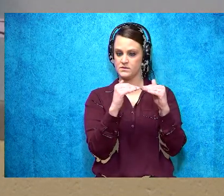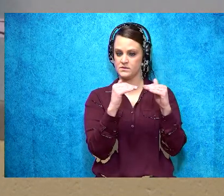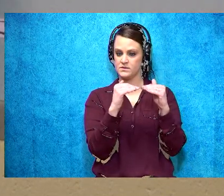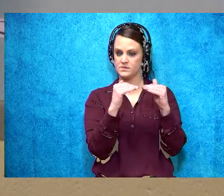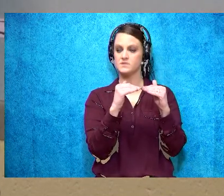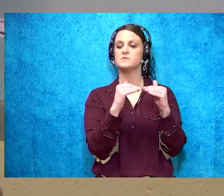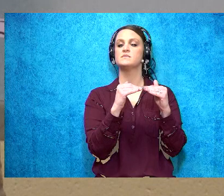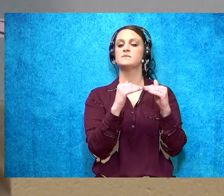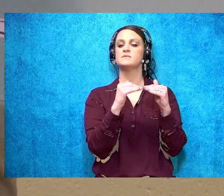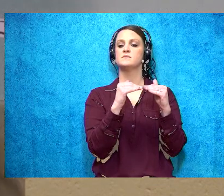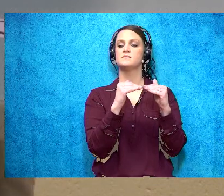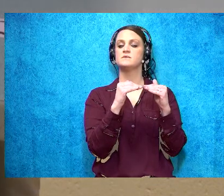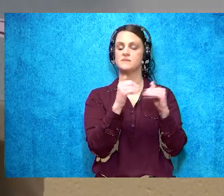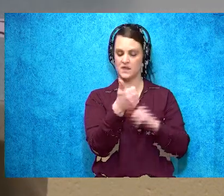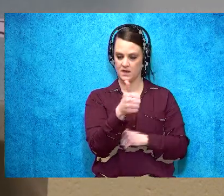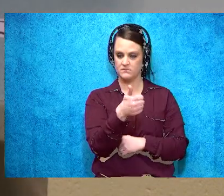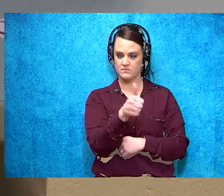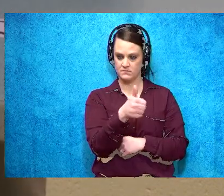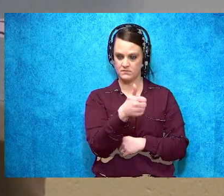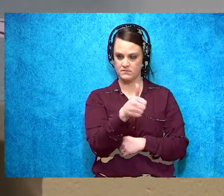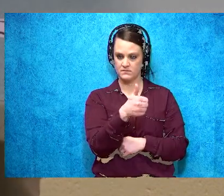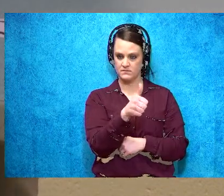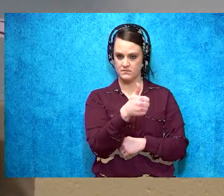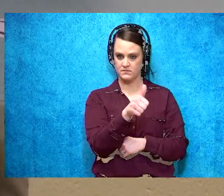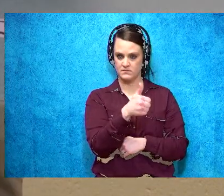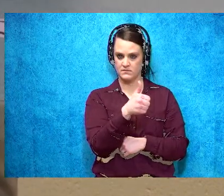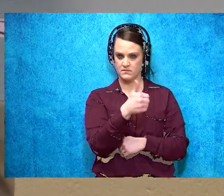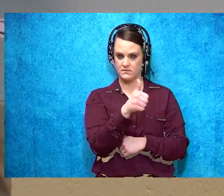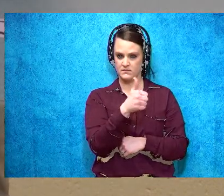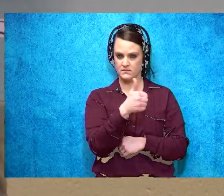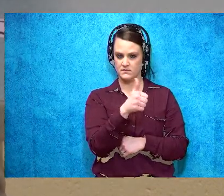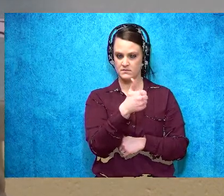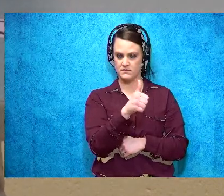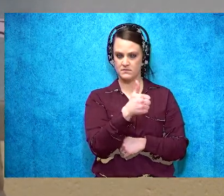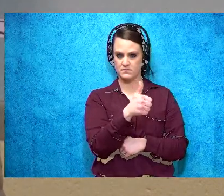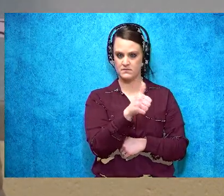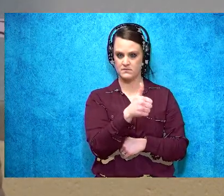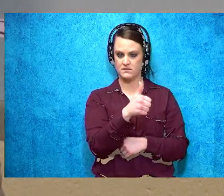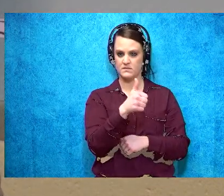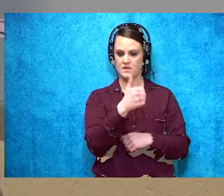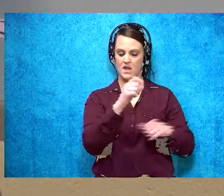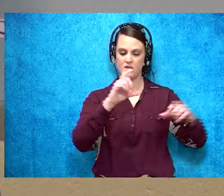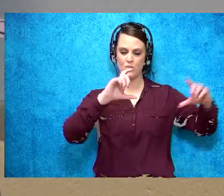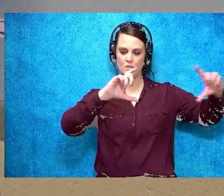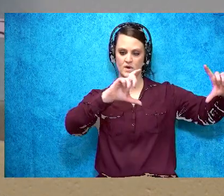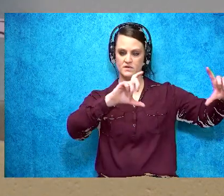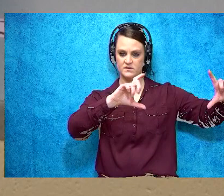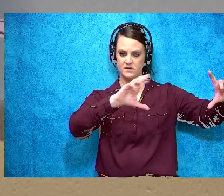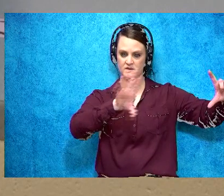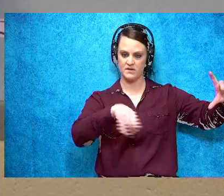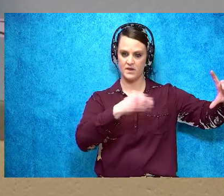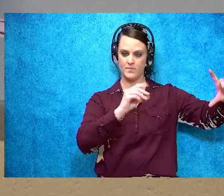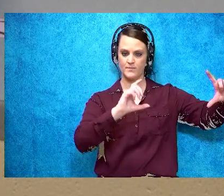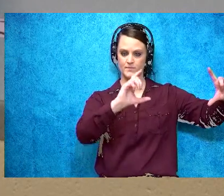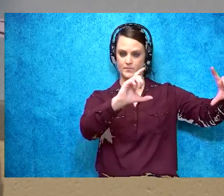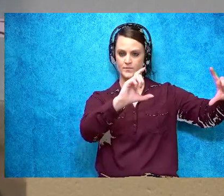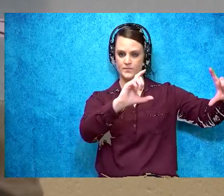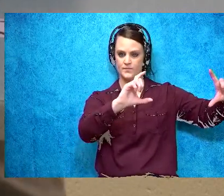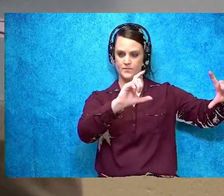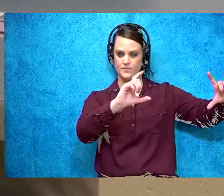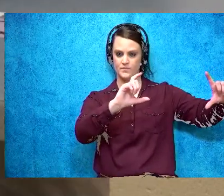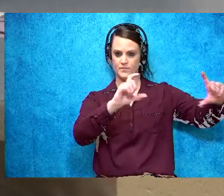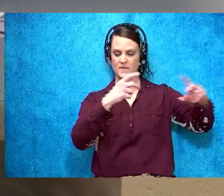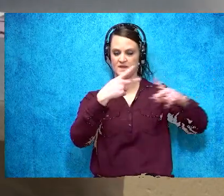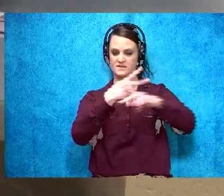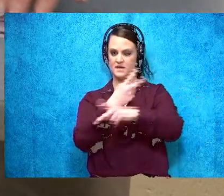would be 10, wouldn't it? And then I could put my parentheses around that. And